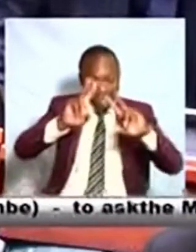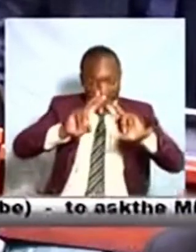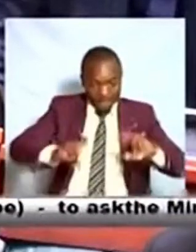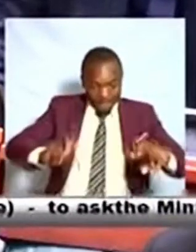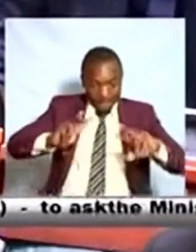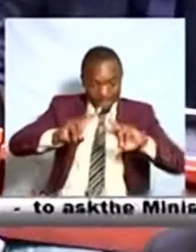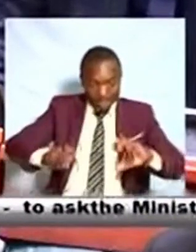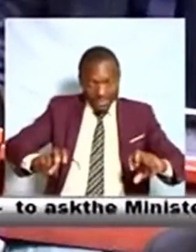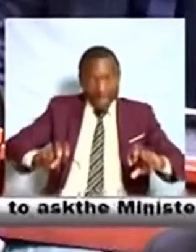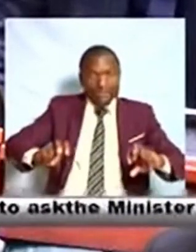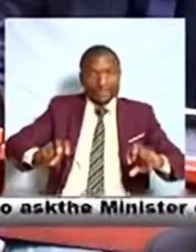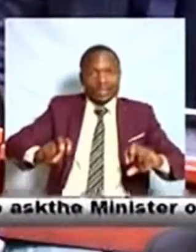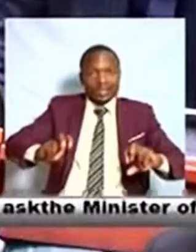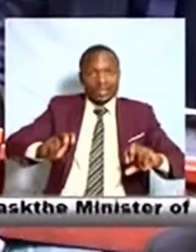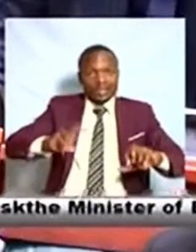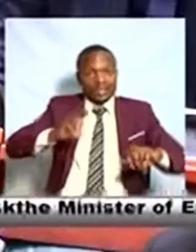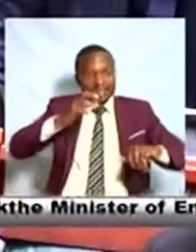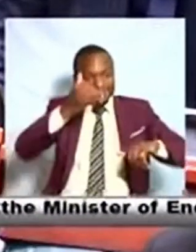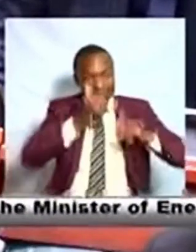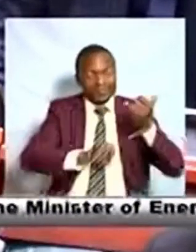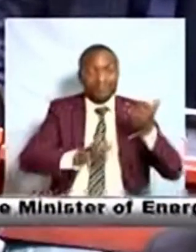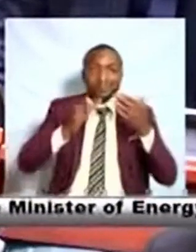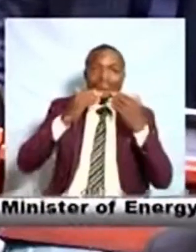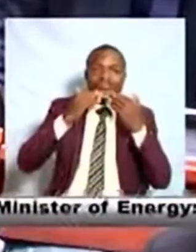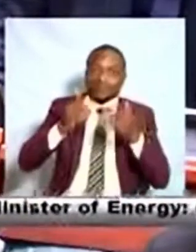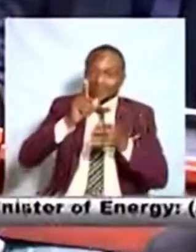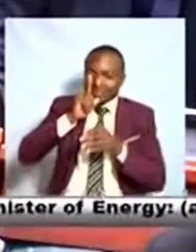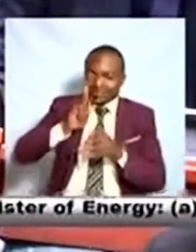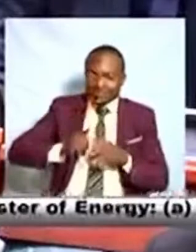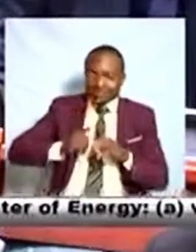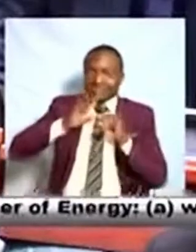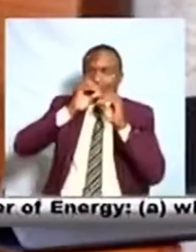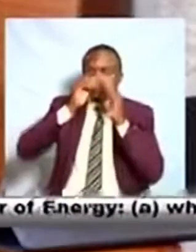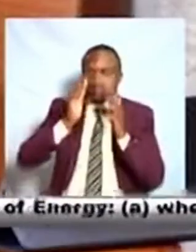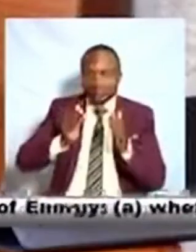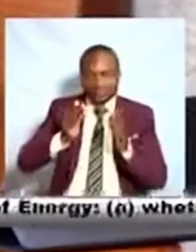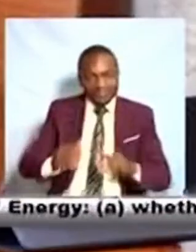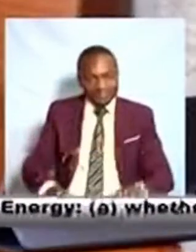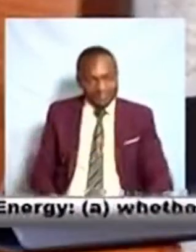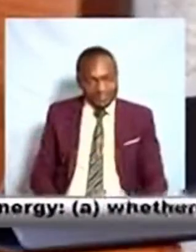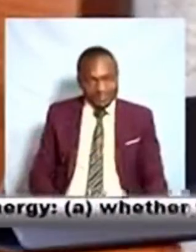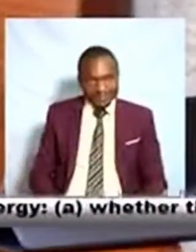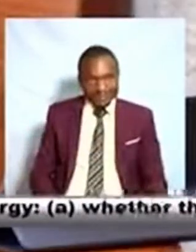studies are conducted. Thank you, Madam Speaker.